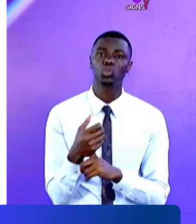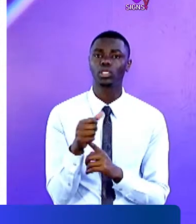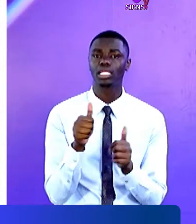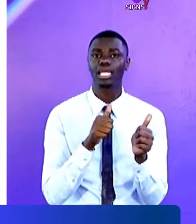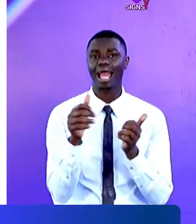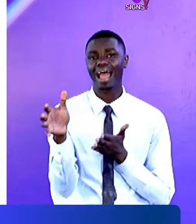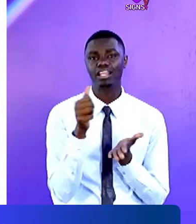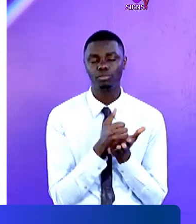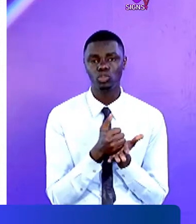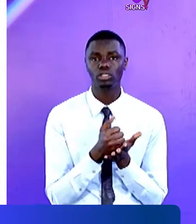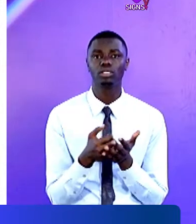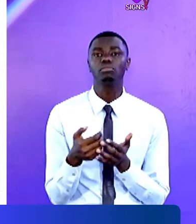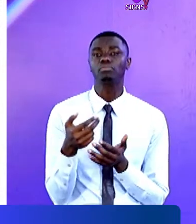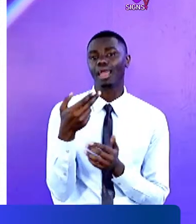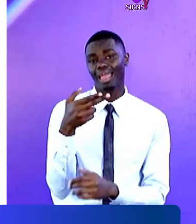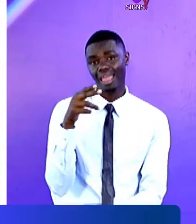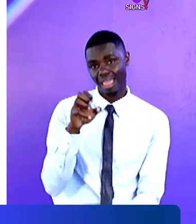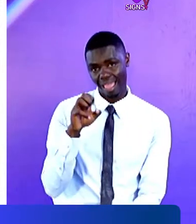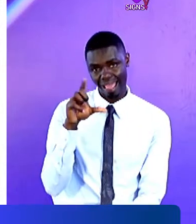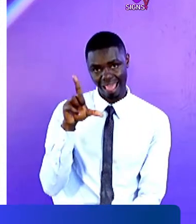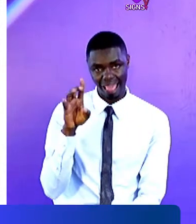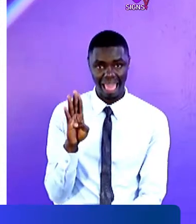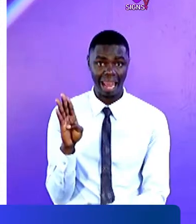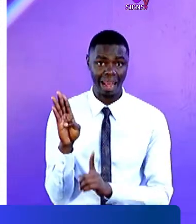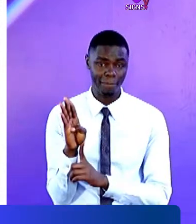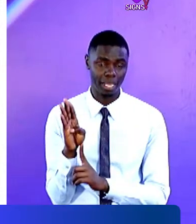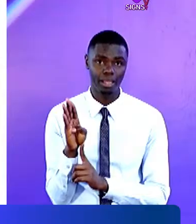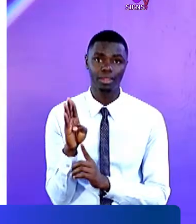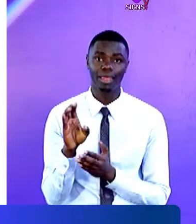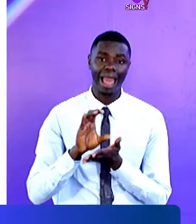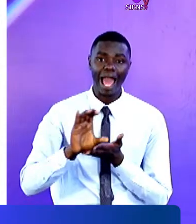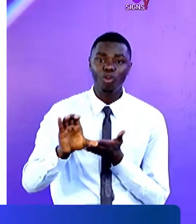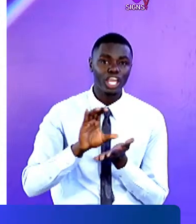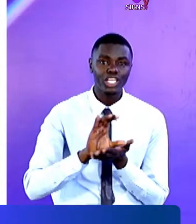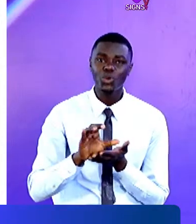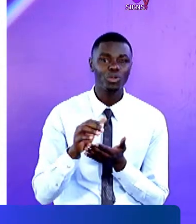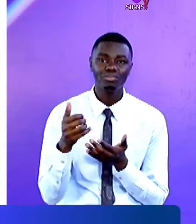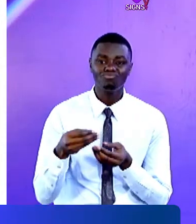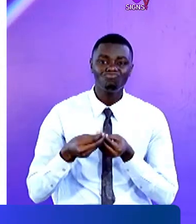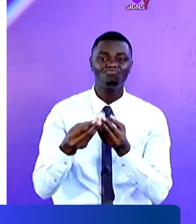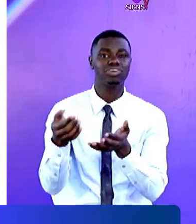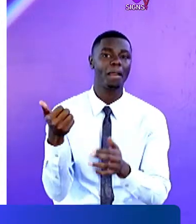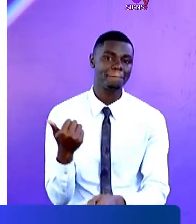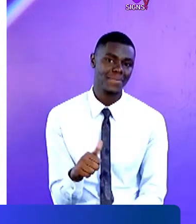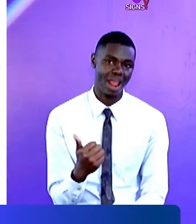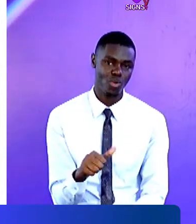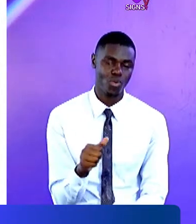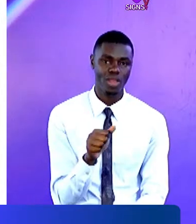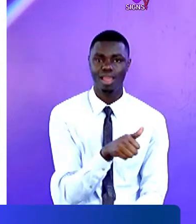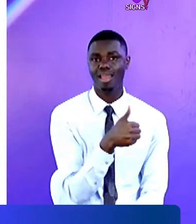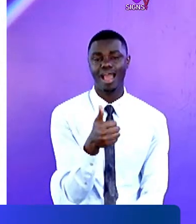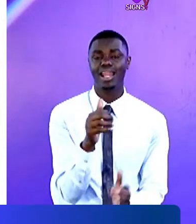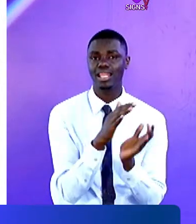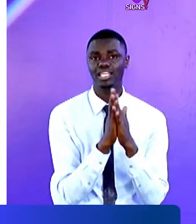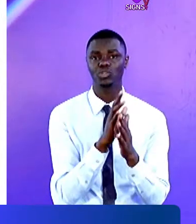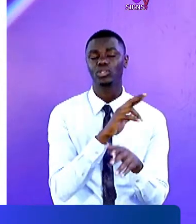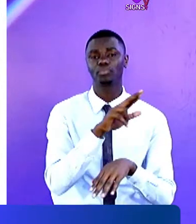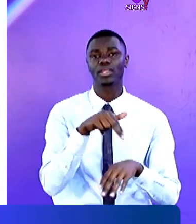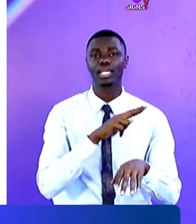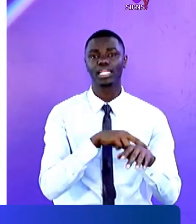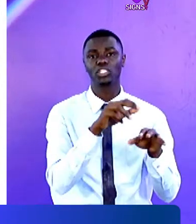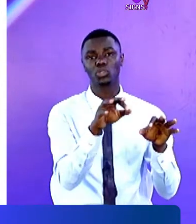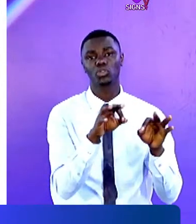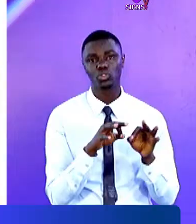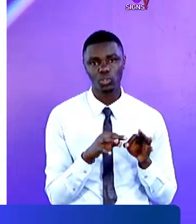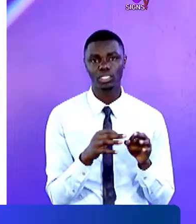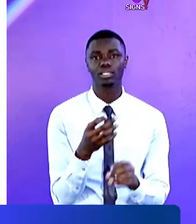as Higher Education Loans Board allocations are yet to be disbursed. Another story here, the National Treasury dragged into